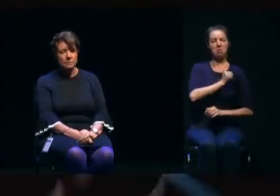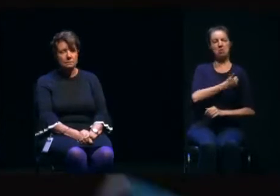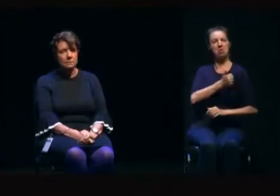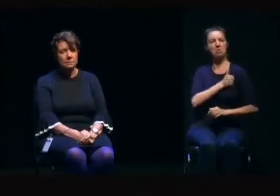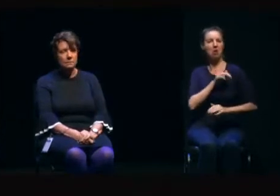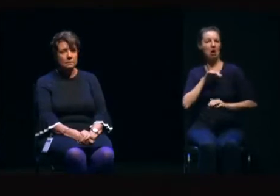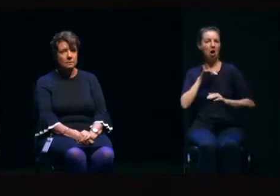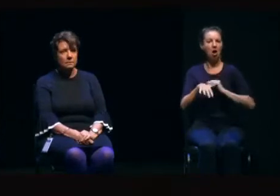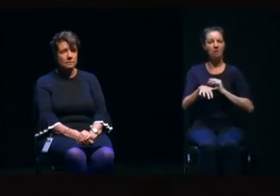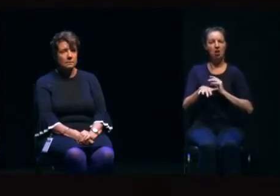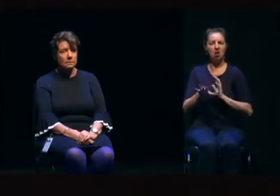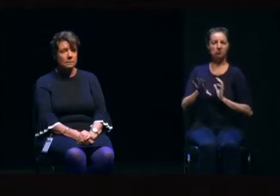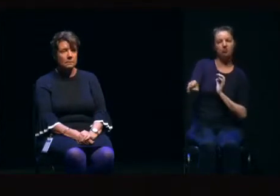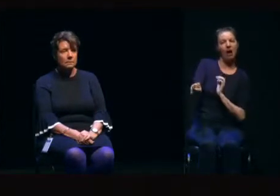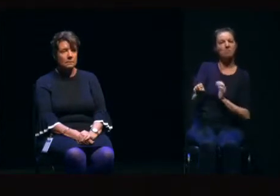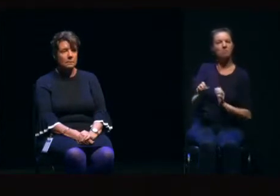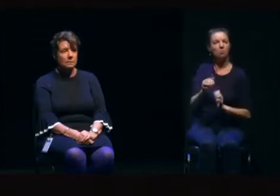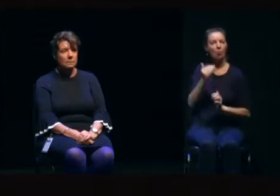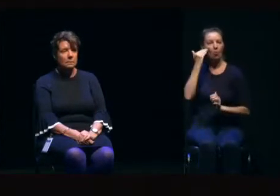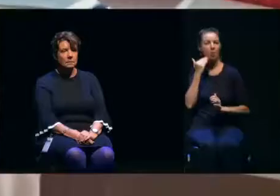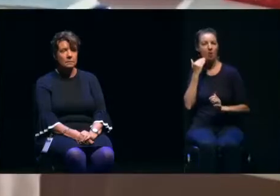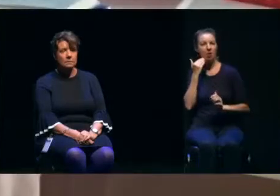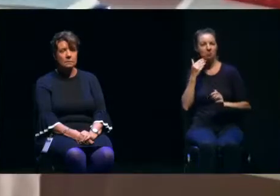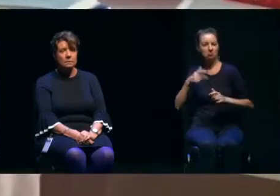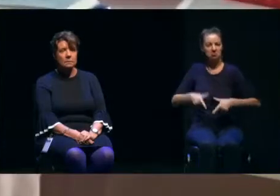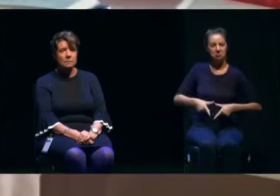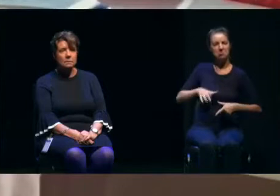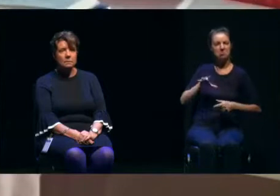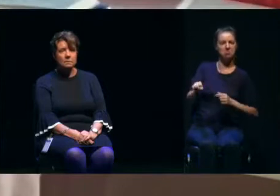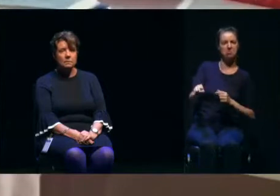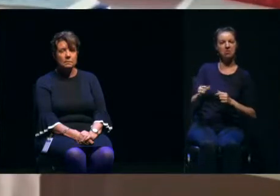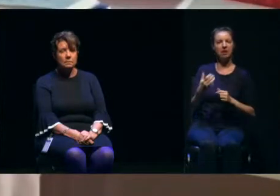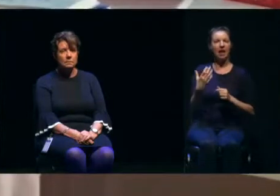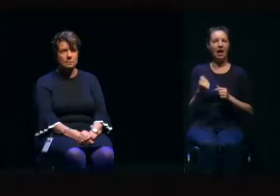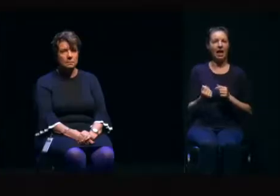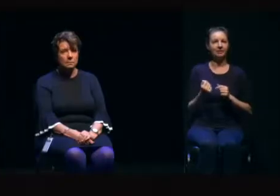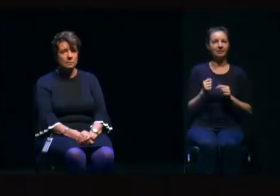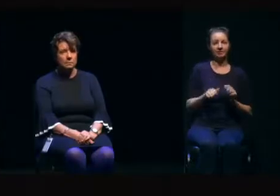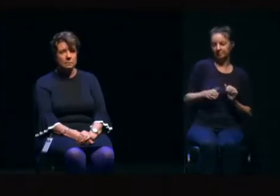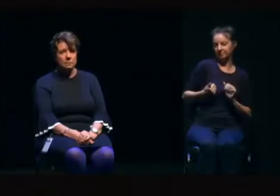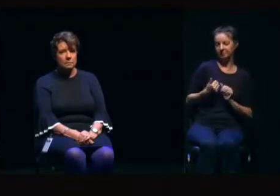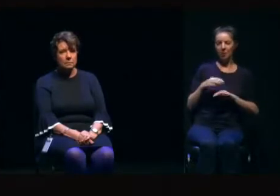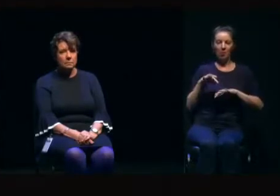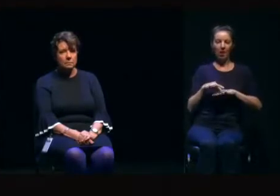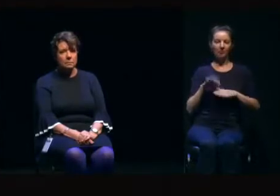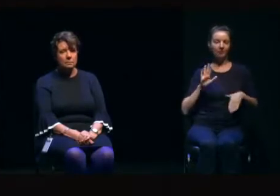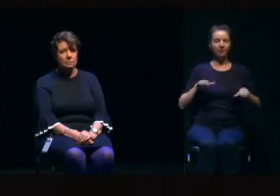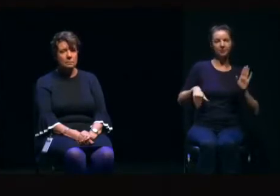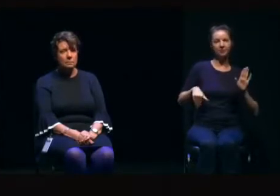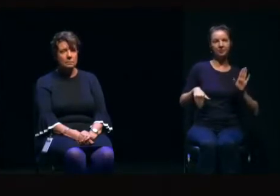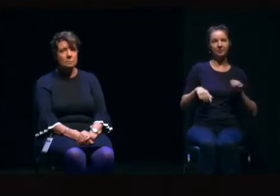women by the pussy. He had the classic trophy wife. He was abusive, contemptuous,